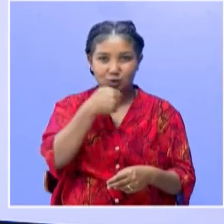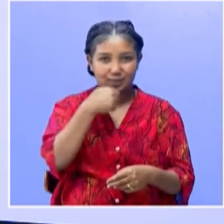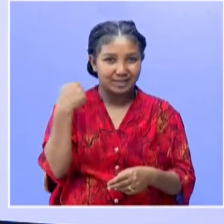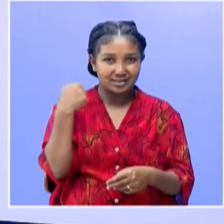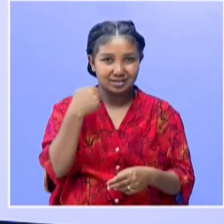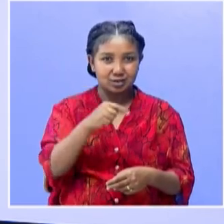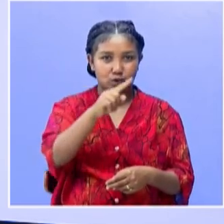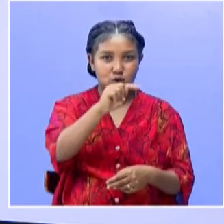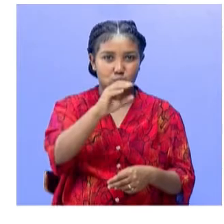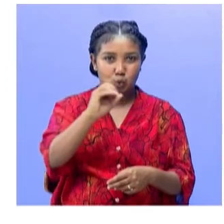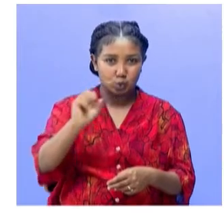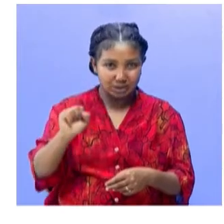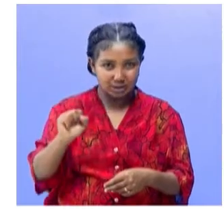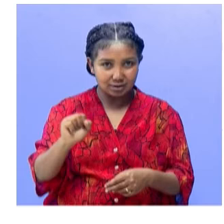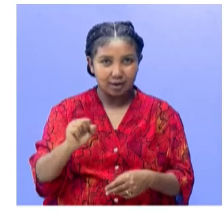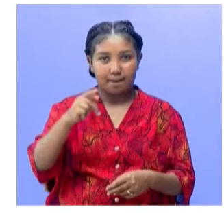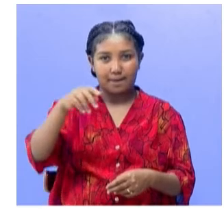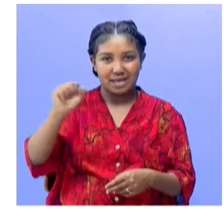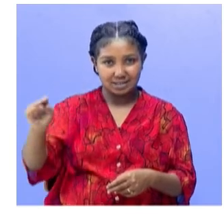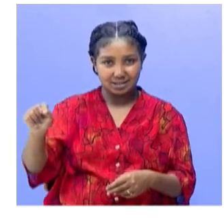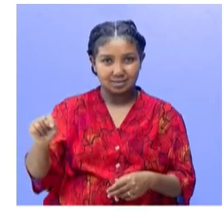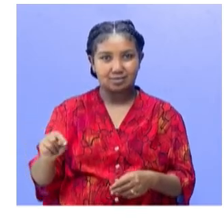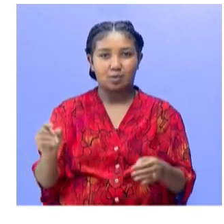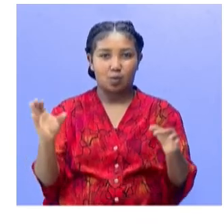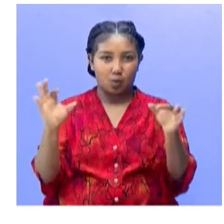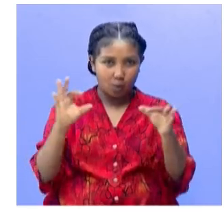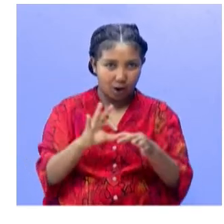Yeah? Toothpaste.